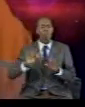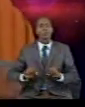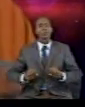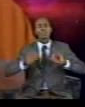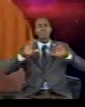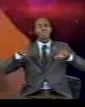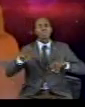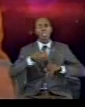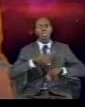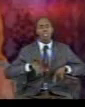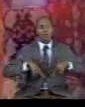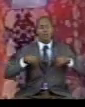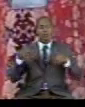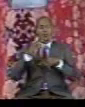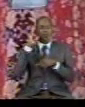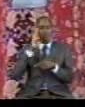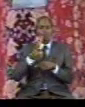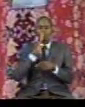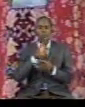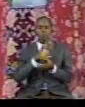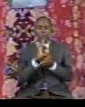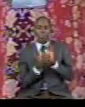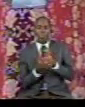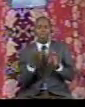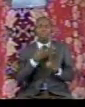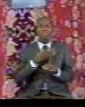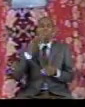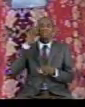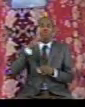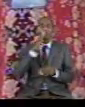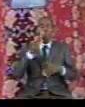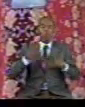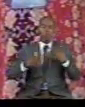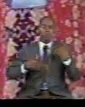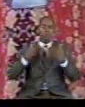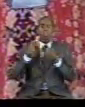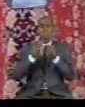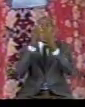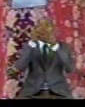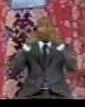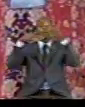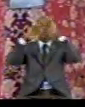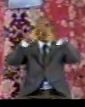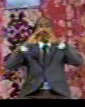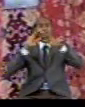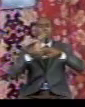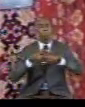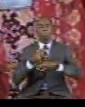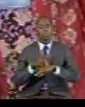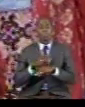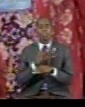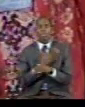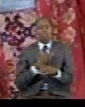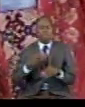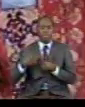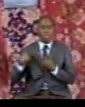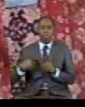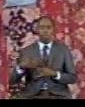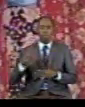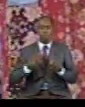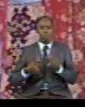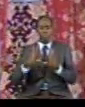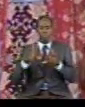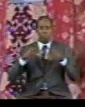there will be joy in heaven, joy on earth, joy in the life of the people receiving you. Confirm it